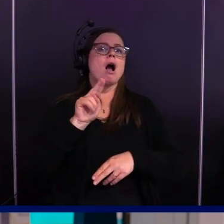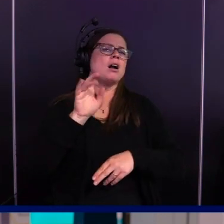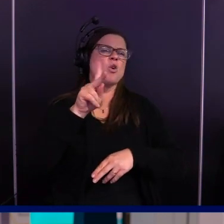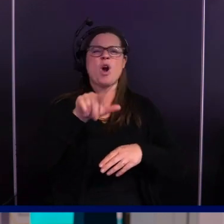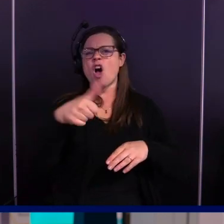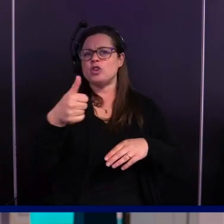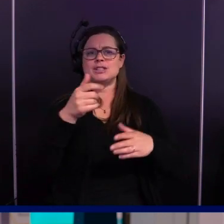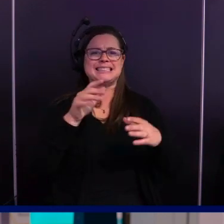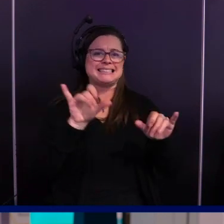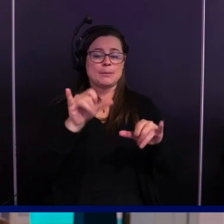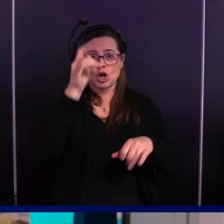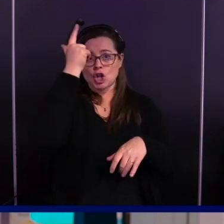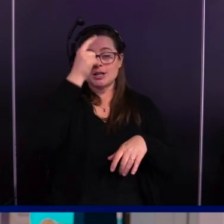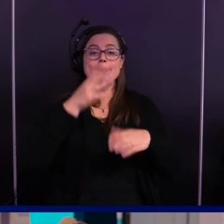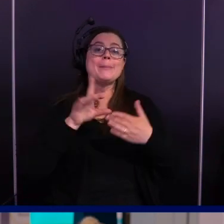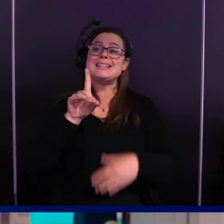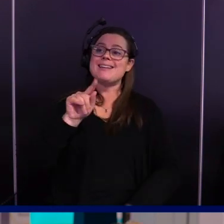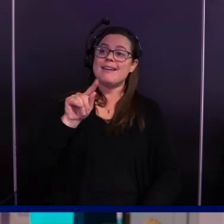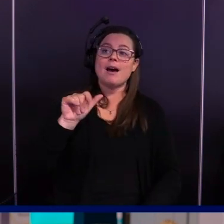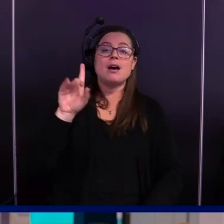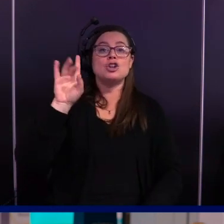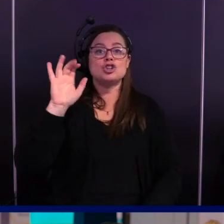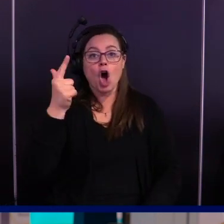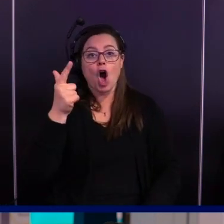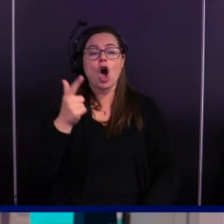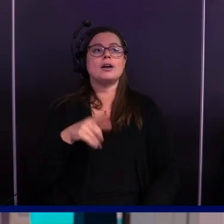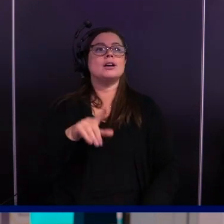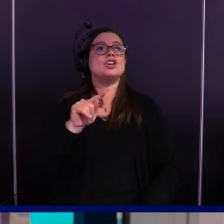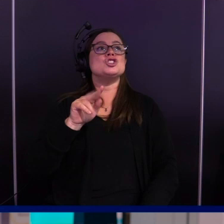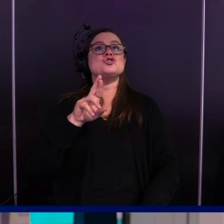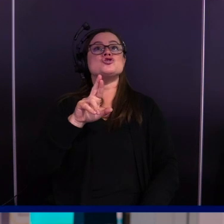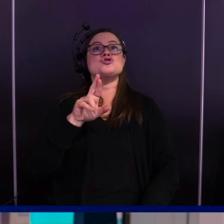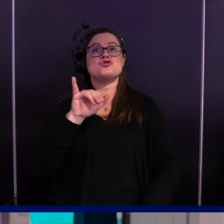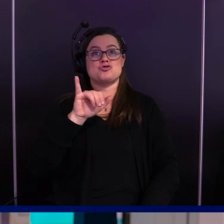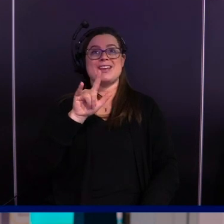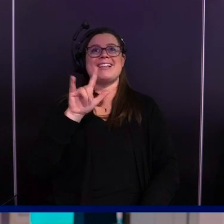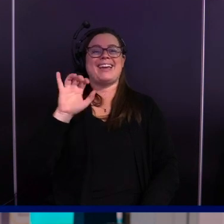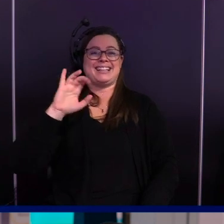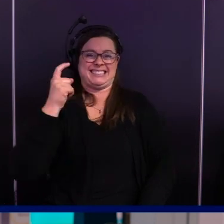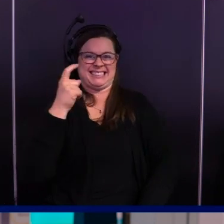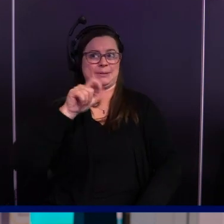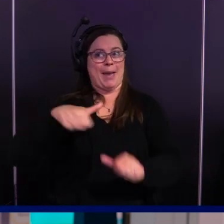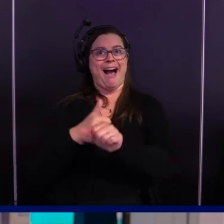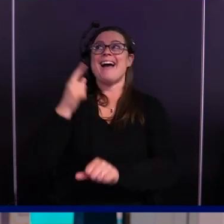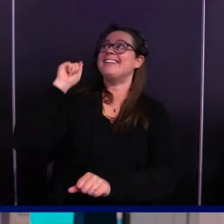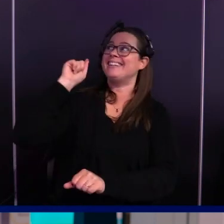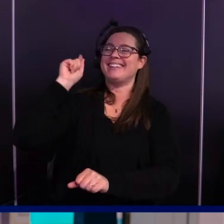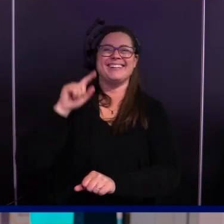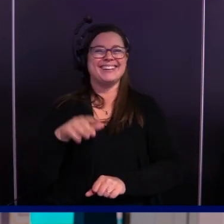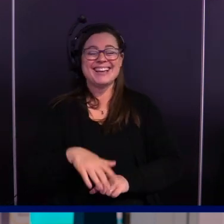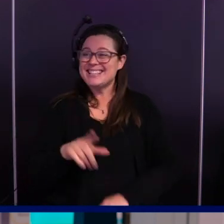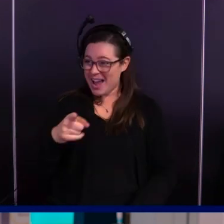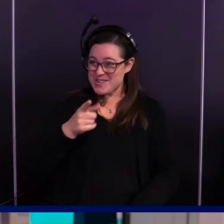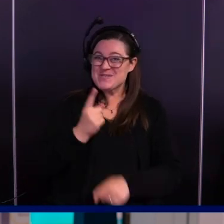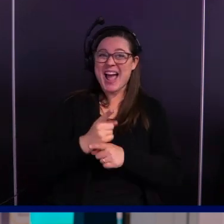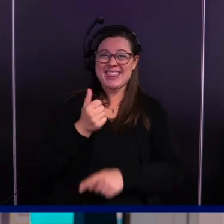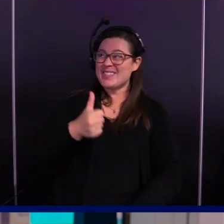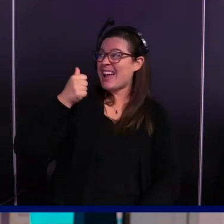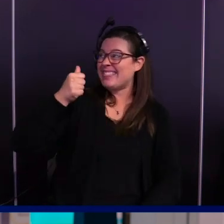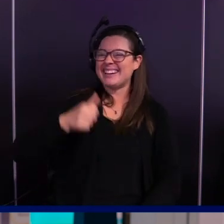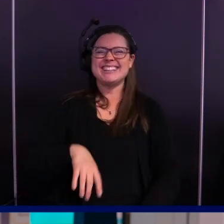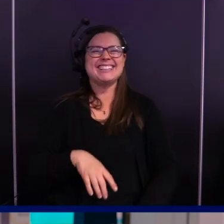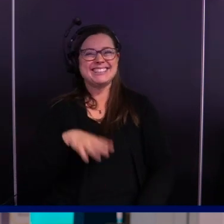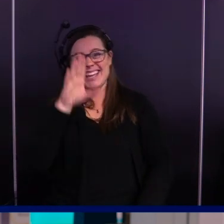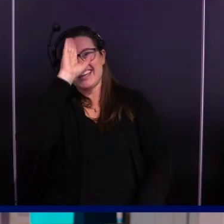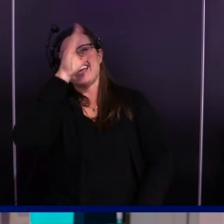or it could be a Datadog. It could be a Trellix. I think they're behind us. Very cool. Very cool. Yeah. Just behind us. There they are. They're right here. Hey,